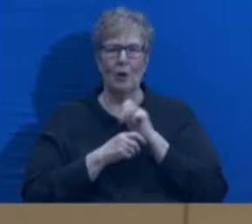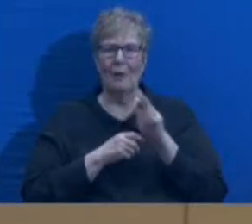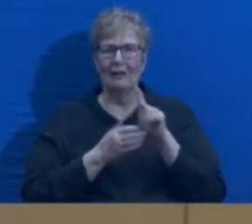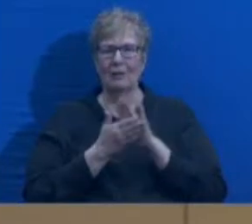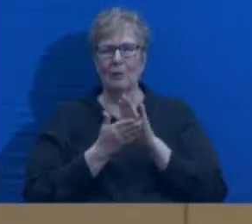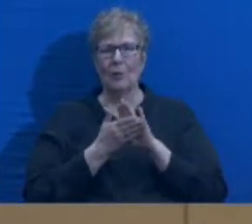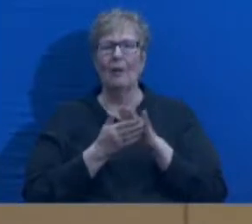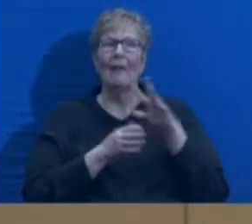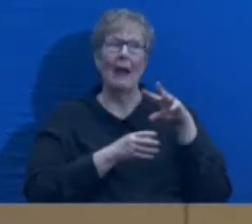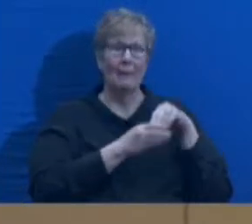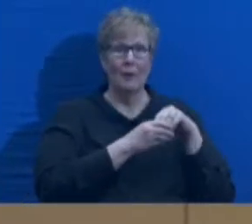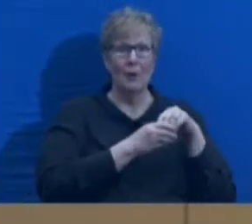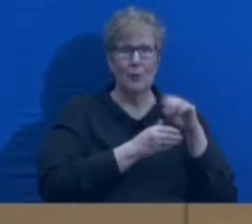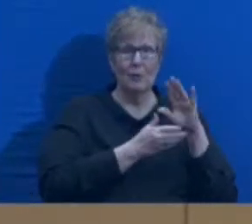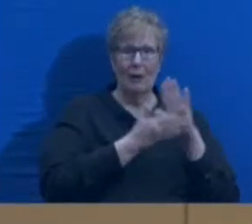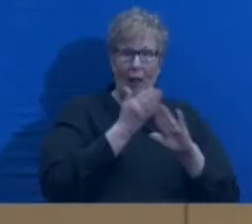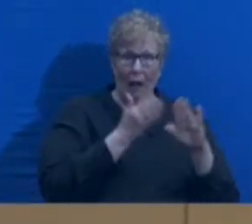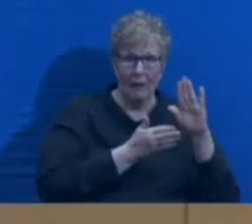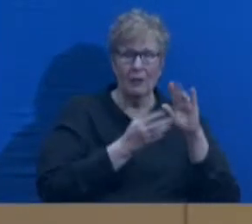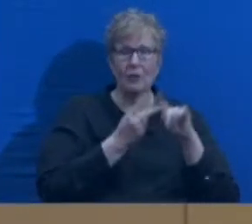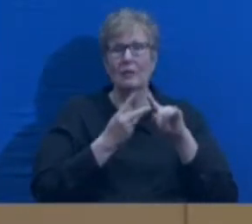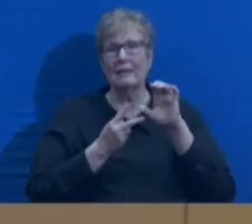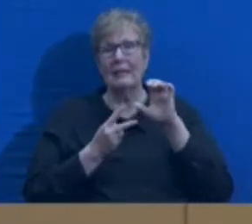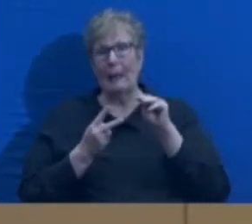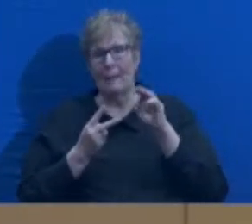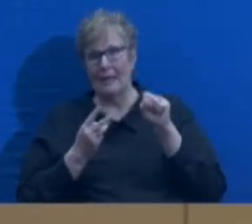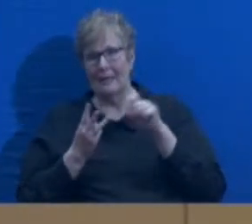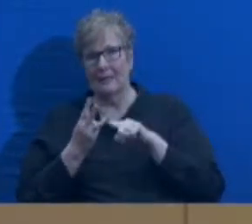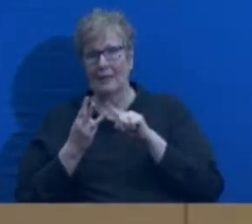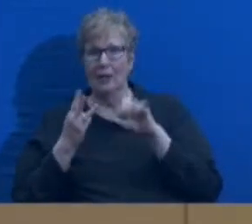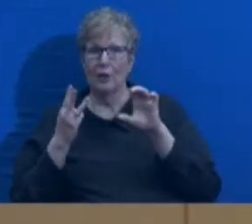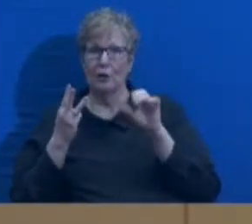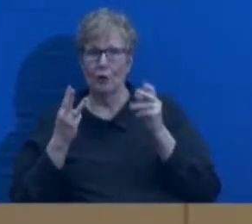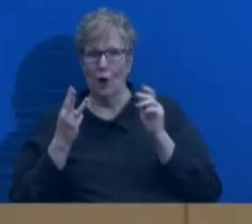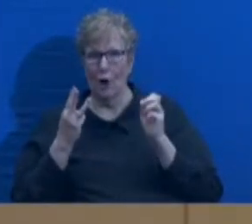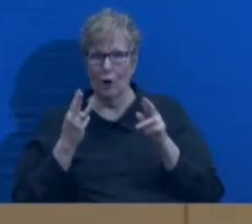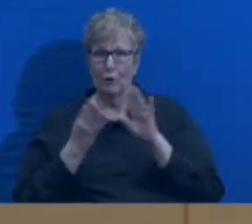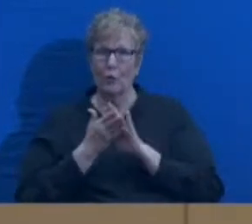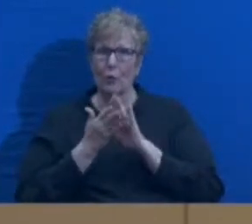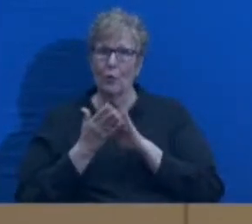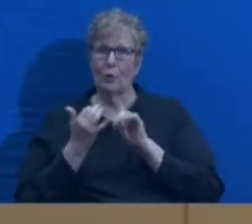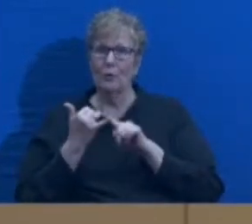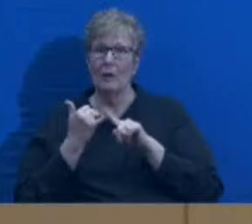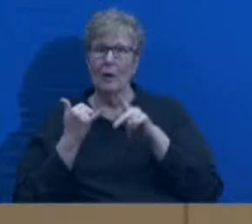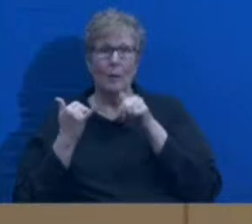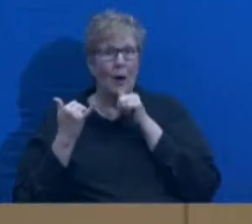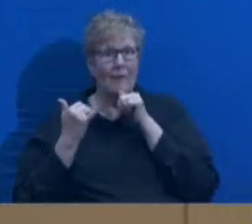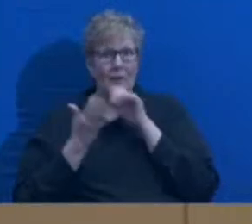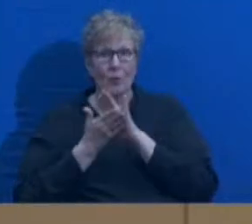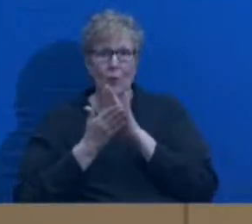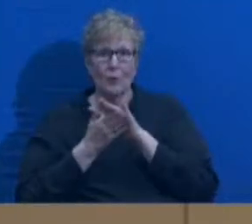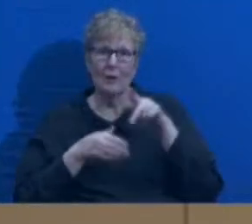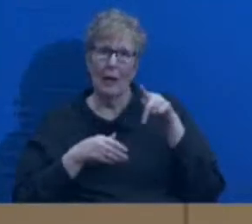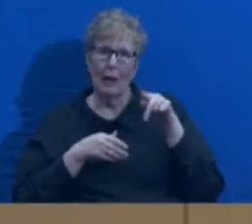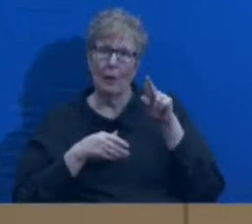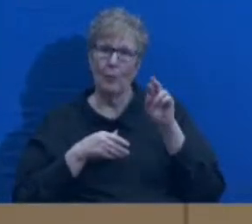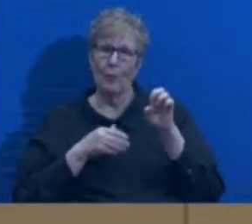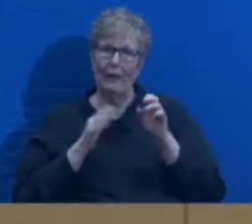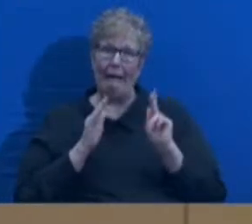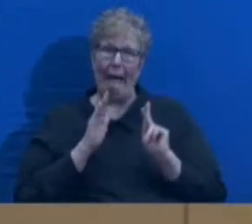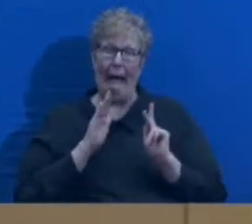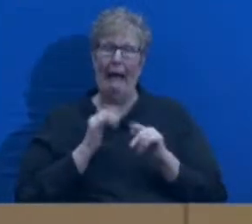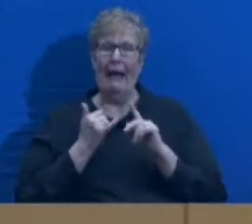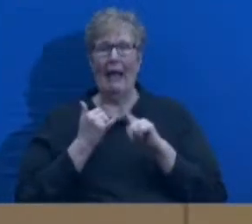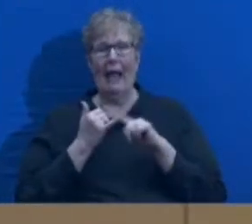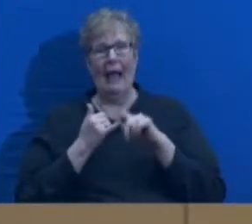higher education, CMS, charter schools, private schools, pre-K, and child care. We need to be strategic